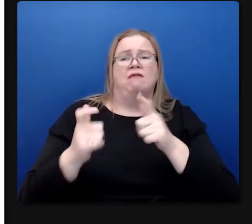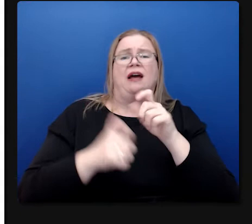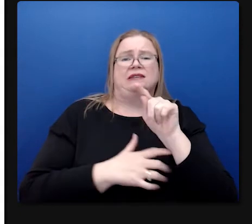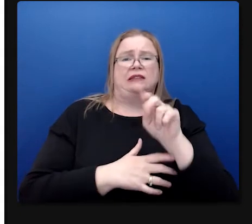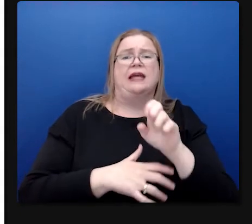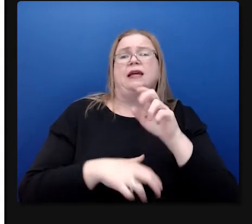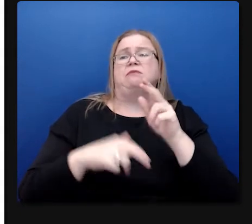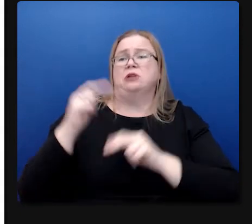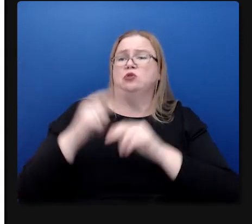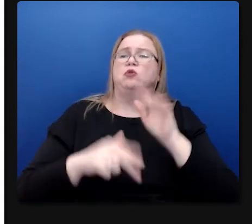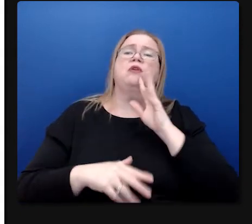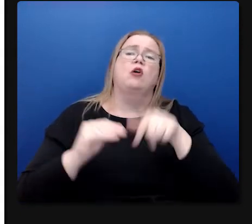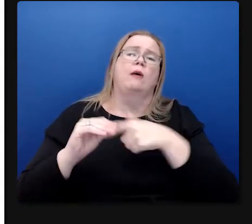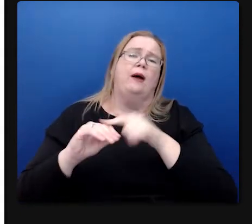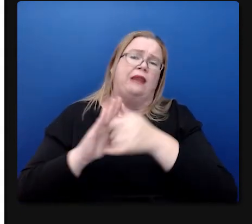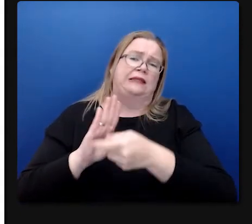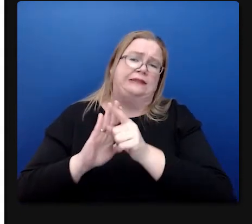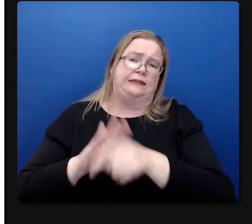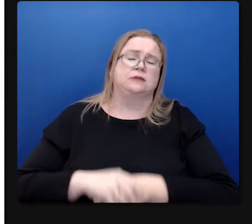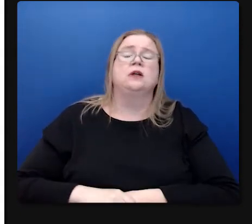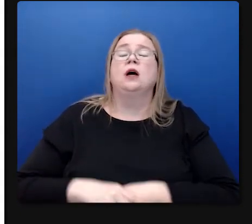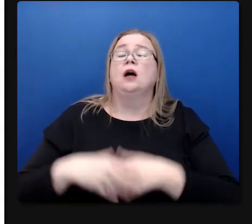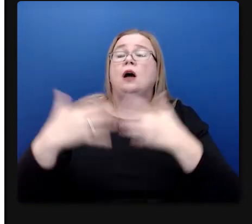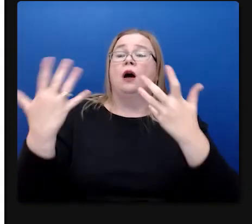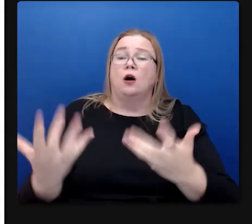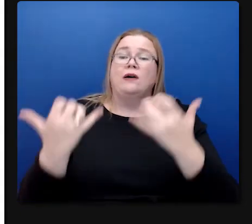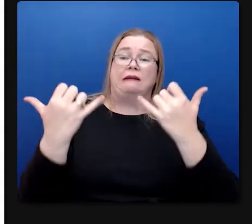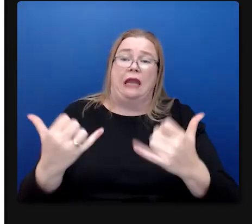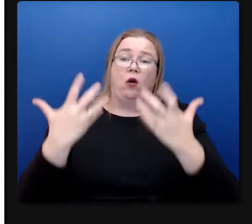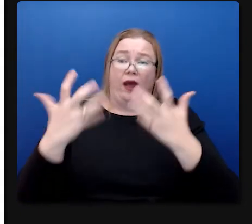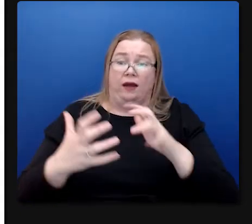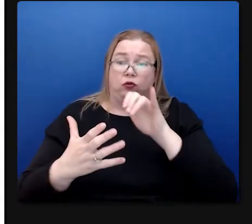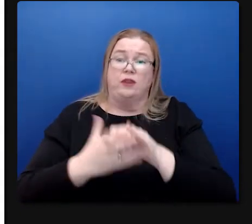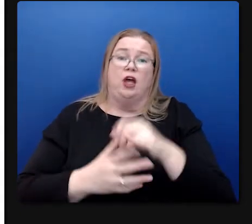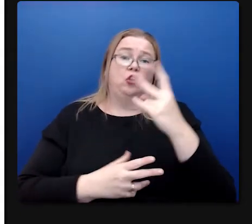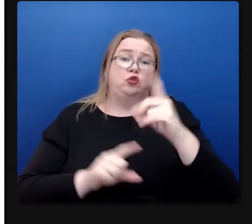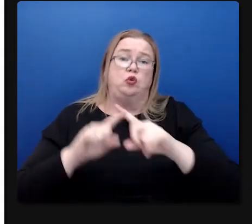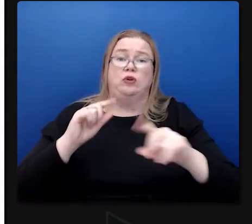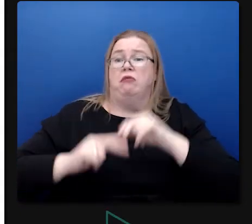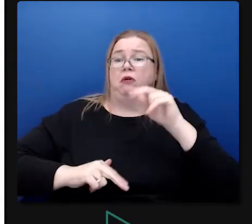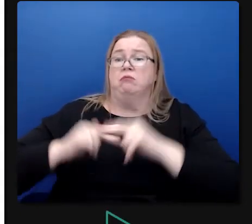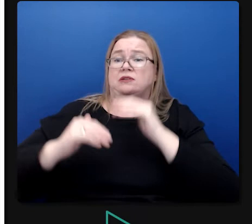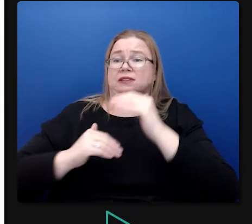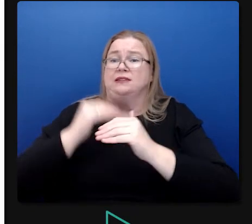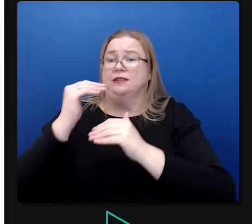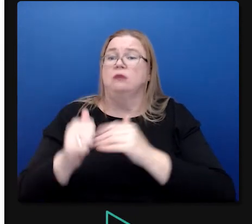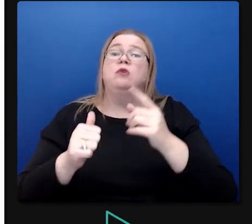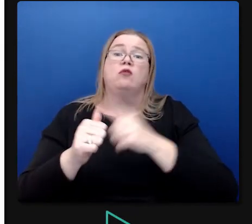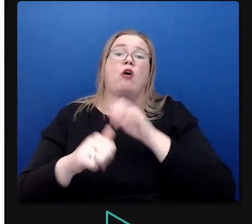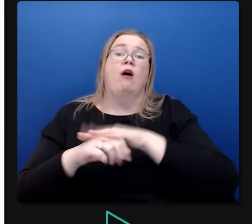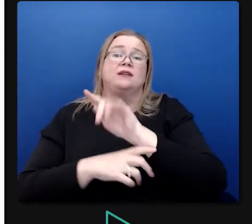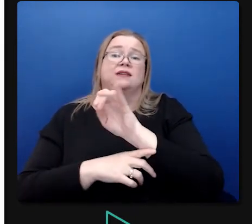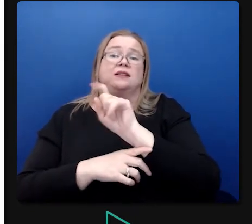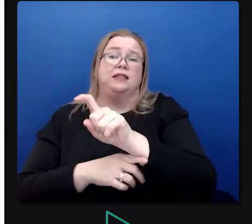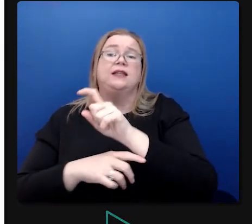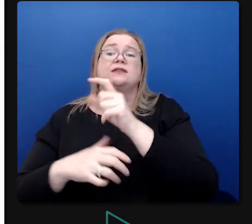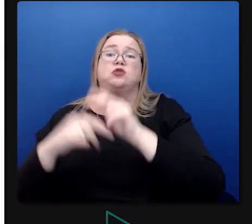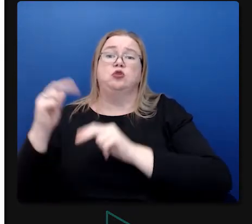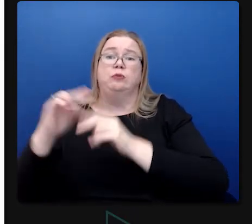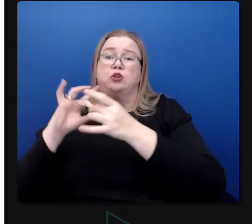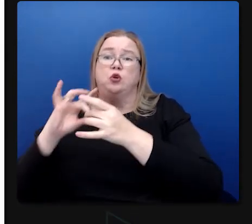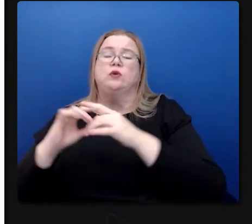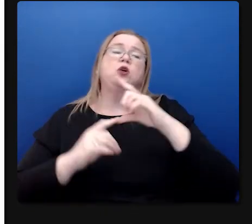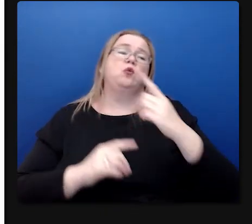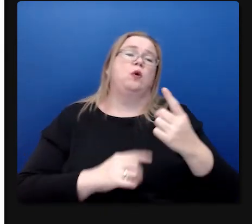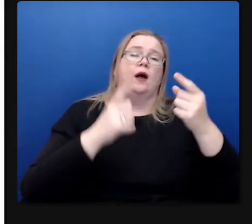Fastlane build that we'll touch on in a second. From then, we just need two different build steps, one happening on Linux to build in Unity, and